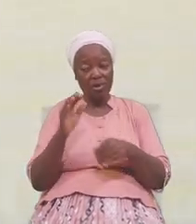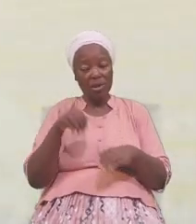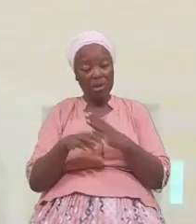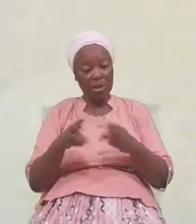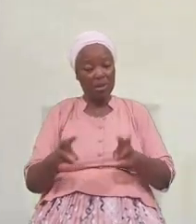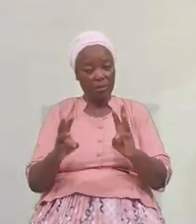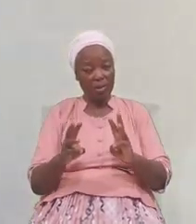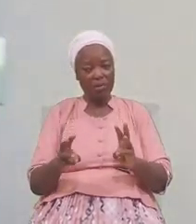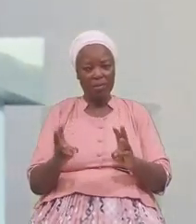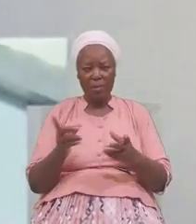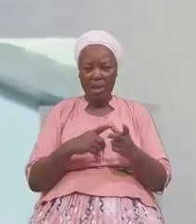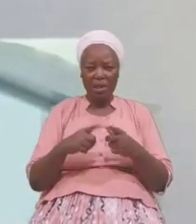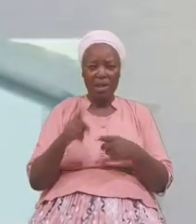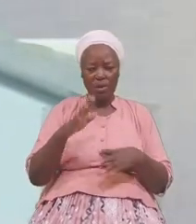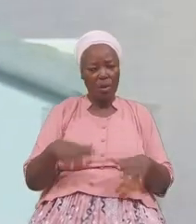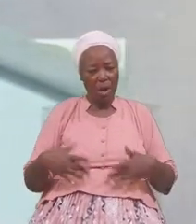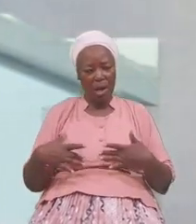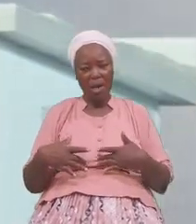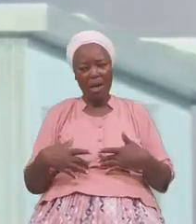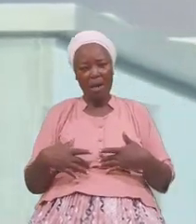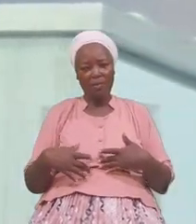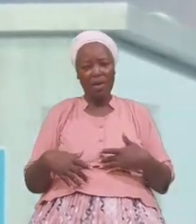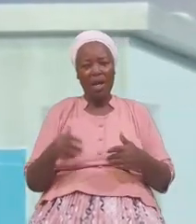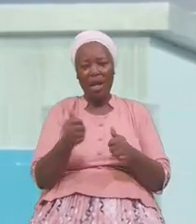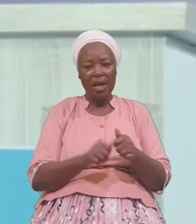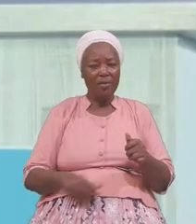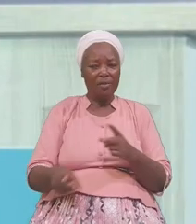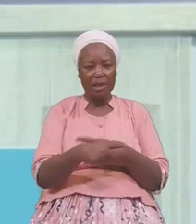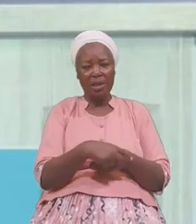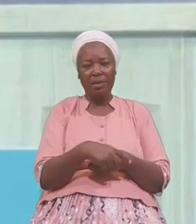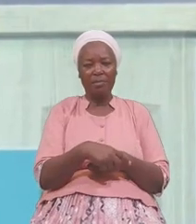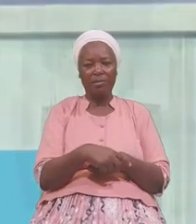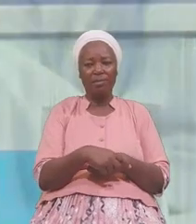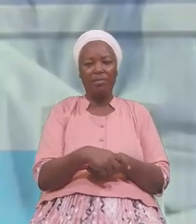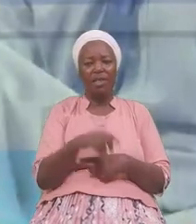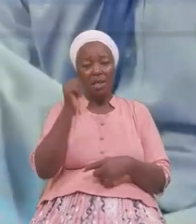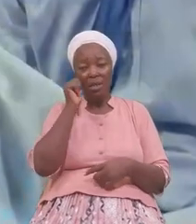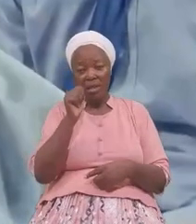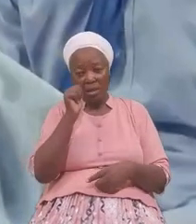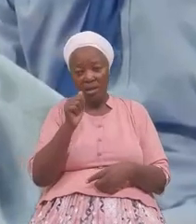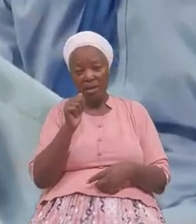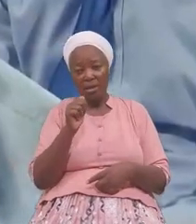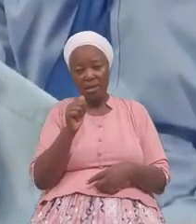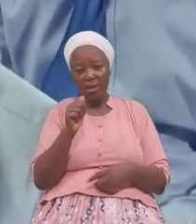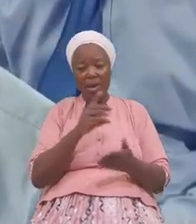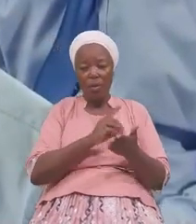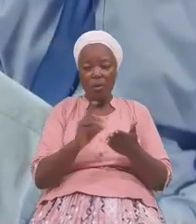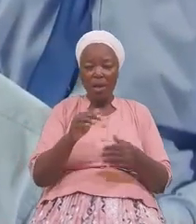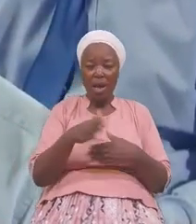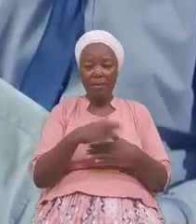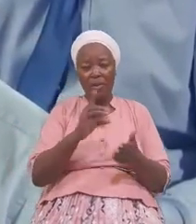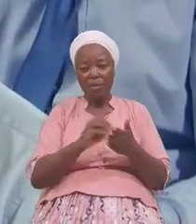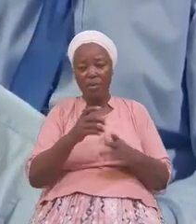way. And then your life, day by day, week after week, and month after